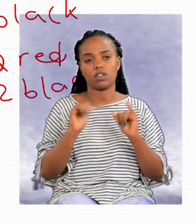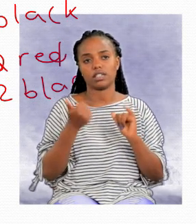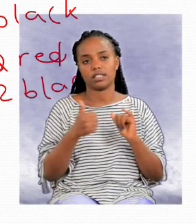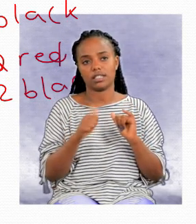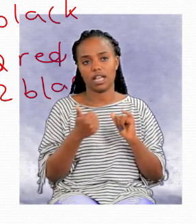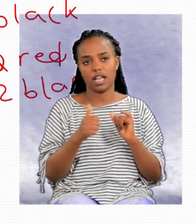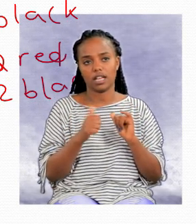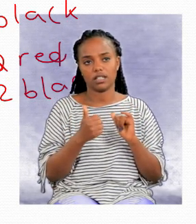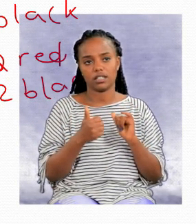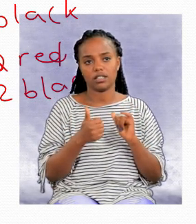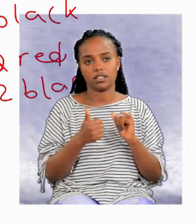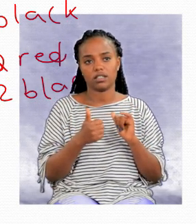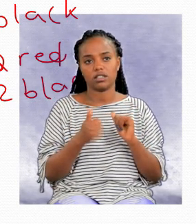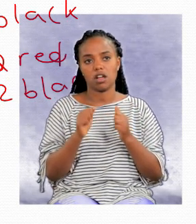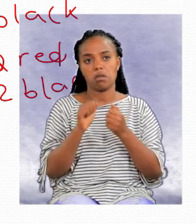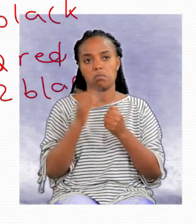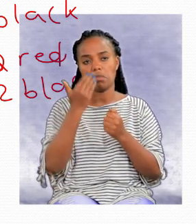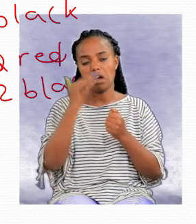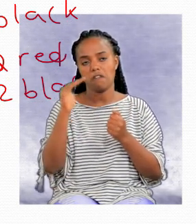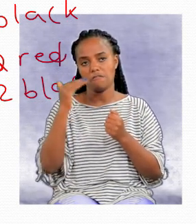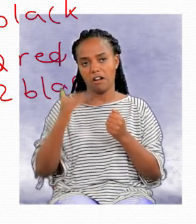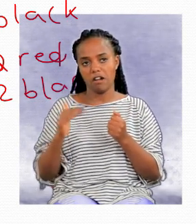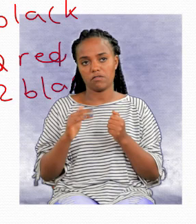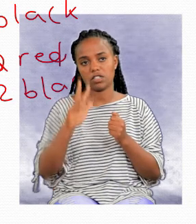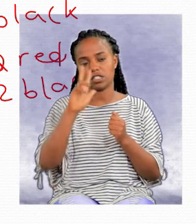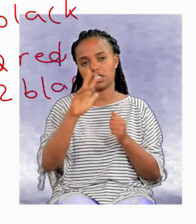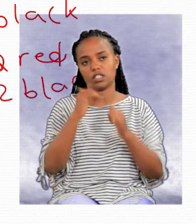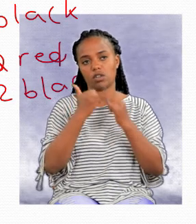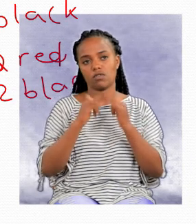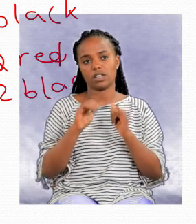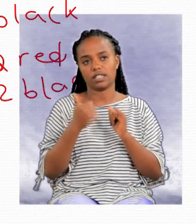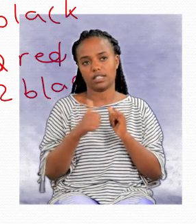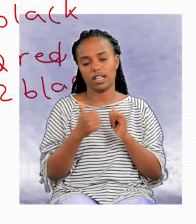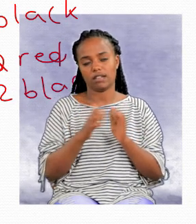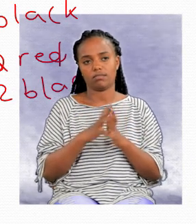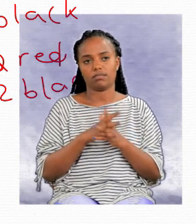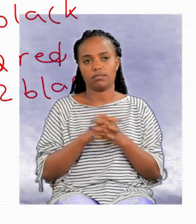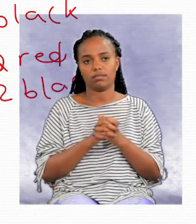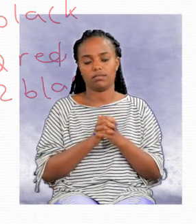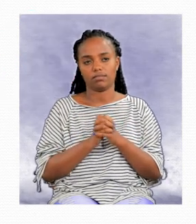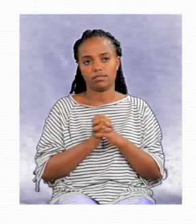cancel, half times 3 over 5, it is 3 over 10.